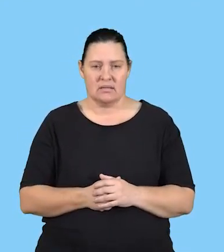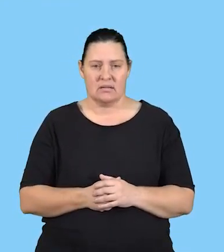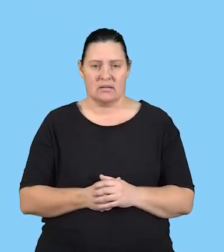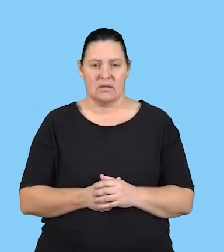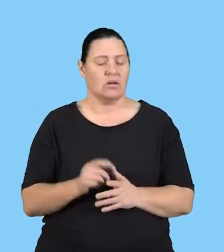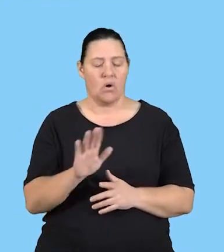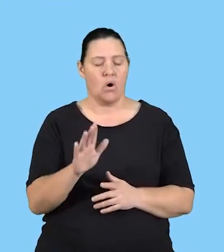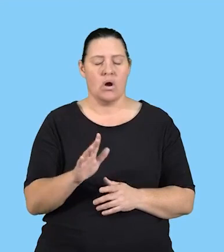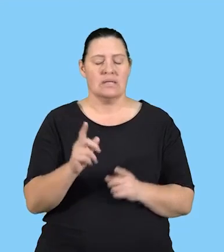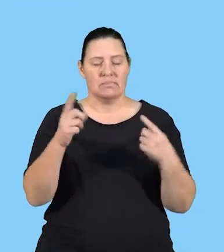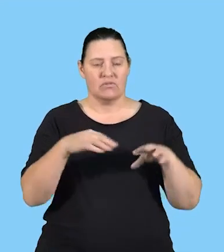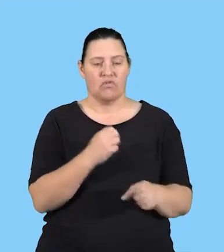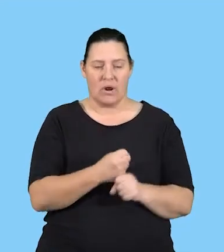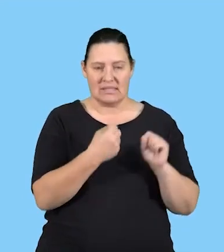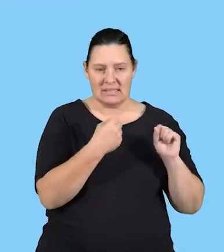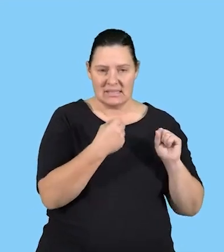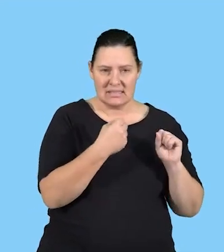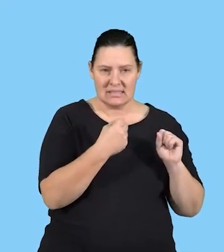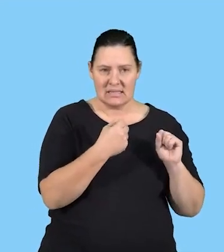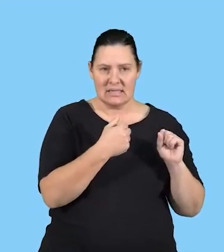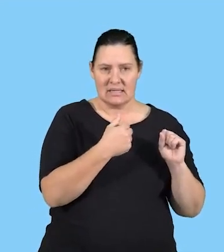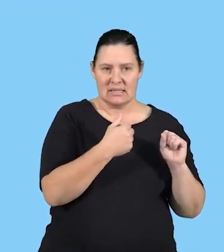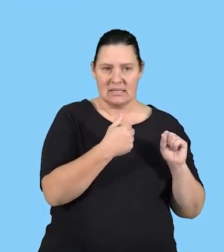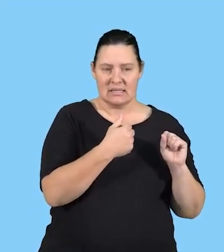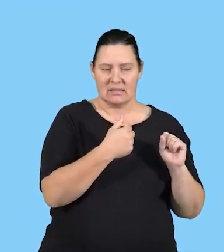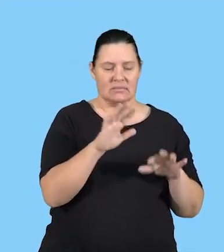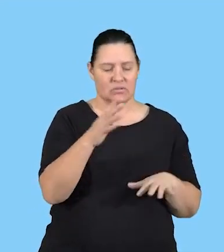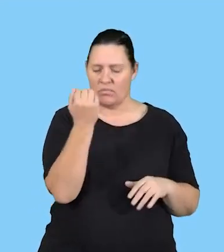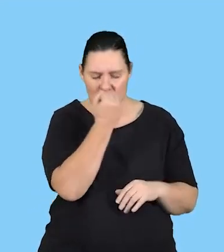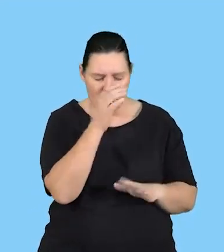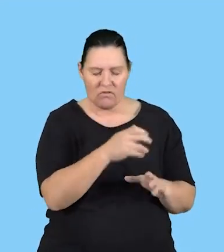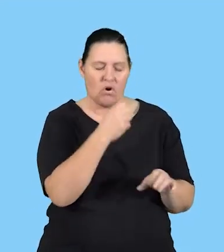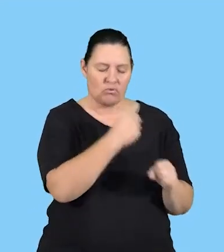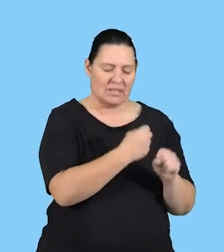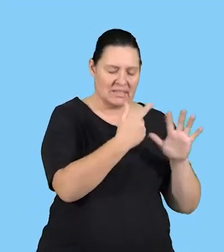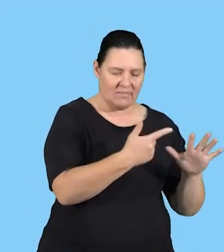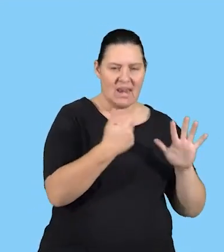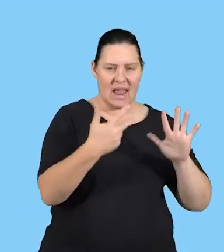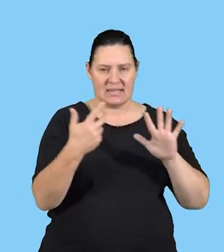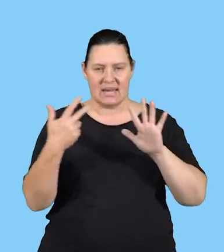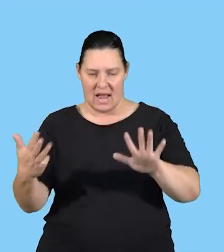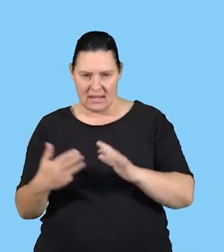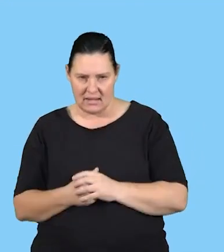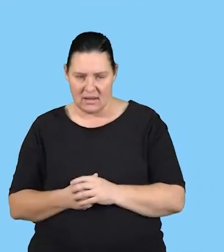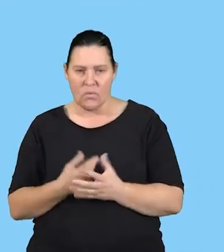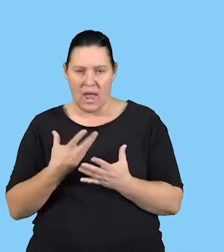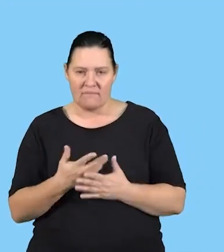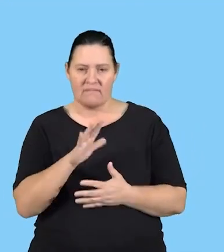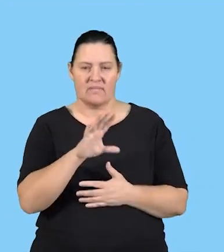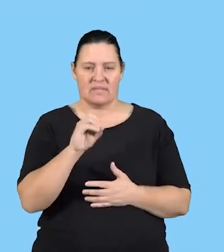especially for grade 7, 6, and grade 7, grade 8, and 9. We've got 50